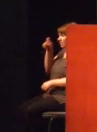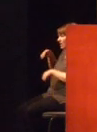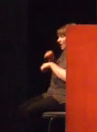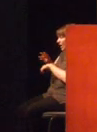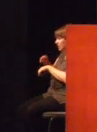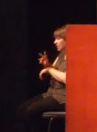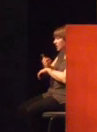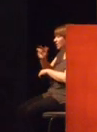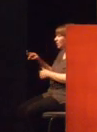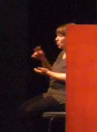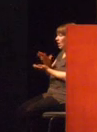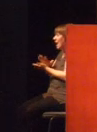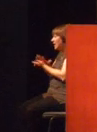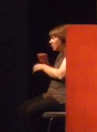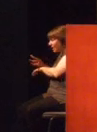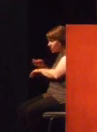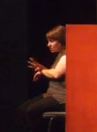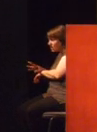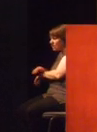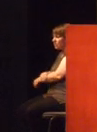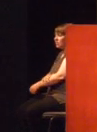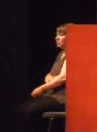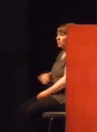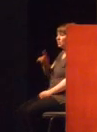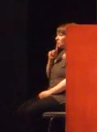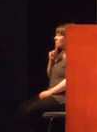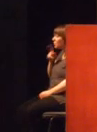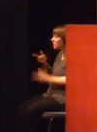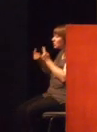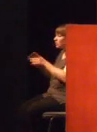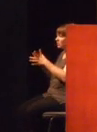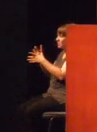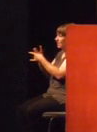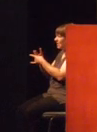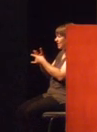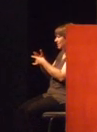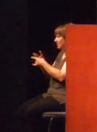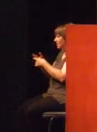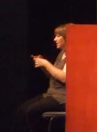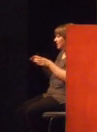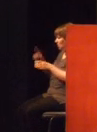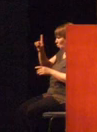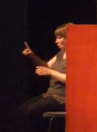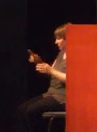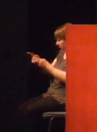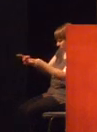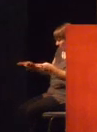counseling or academic counseling, just really being able to connect with the centralized location on campus. And